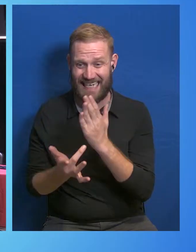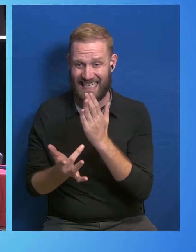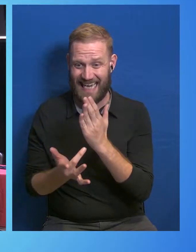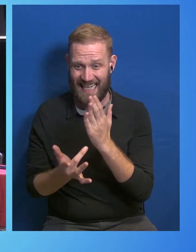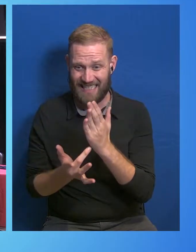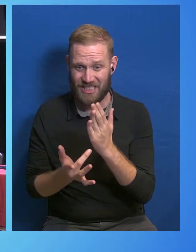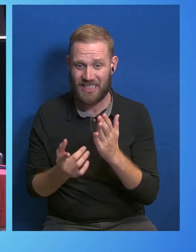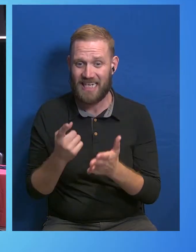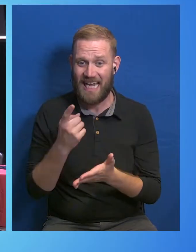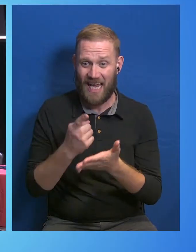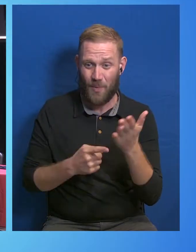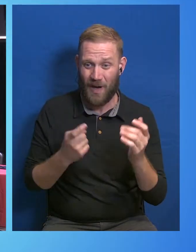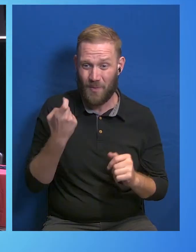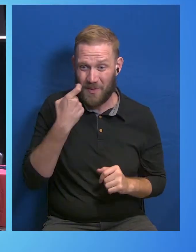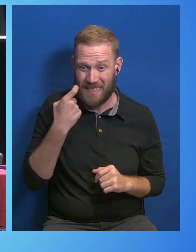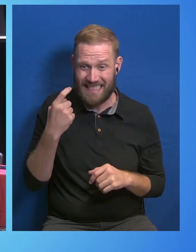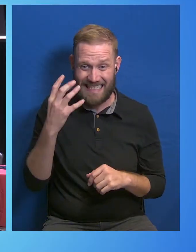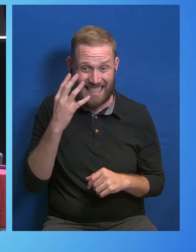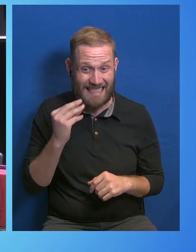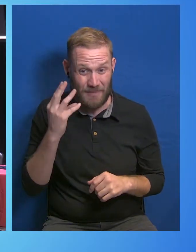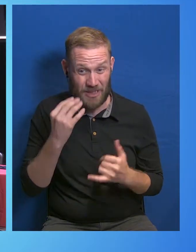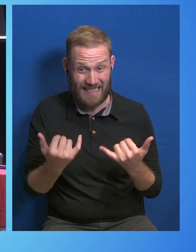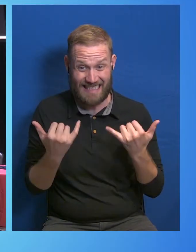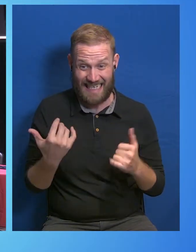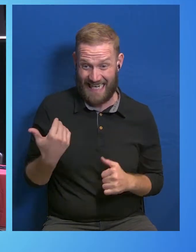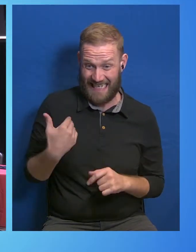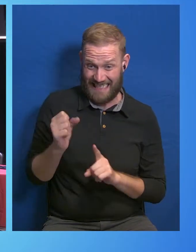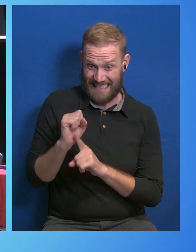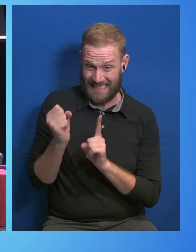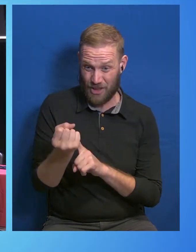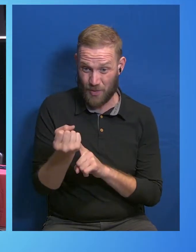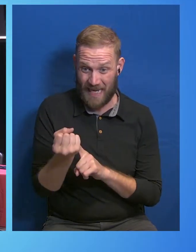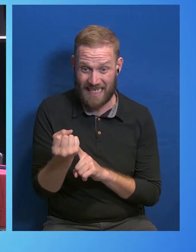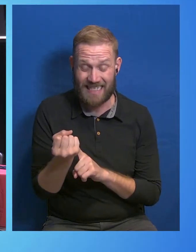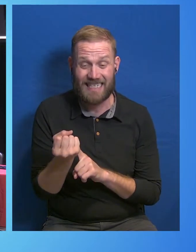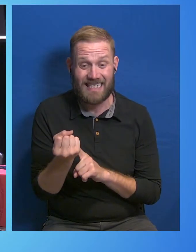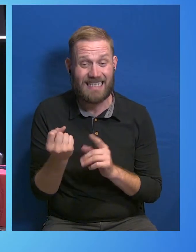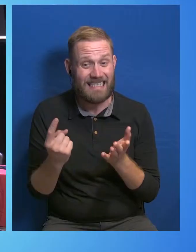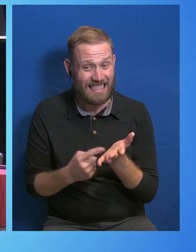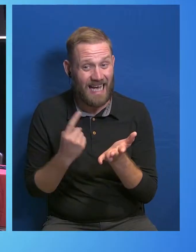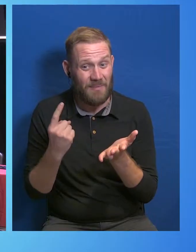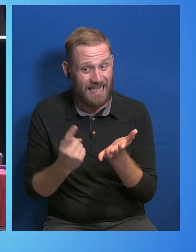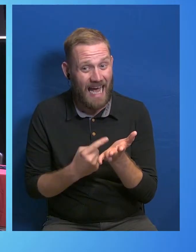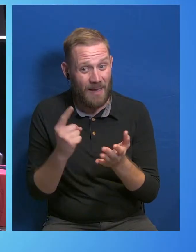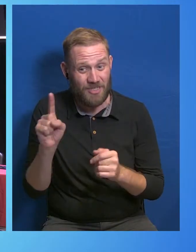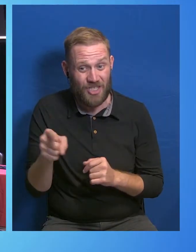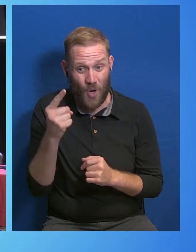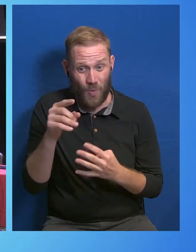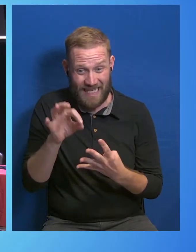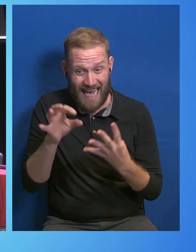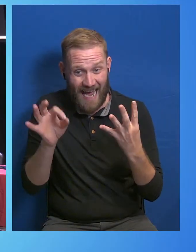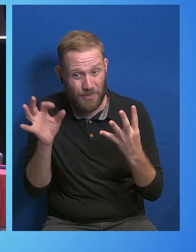technology and what we've just experienced today is sometimes the only option,